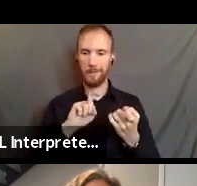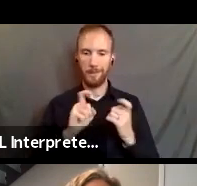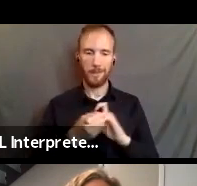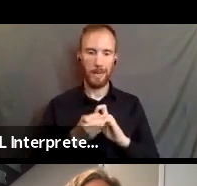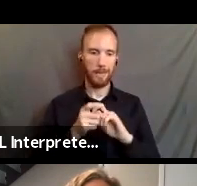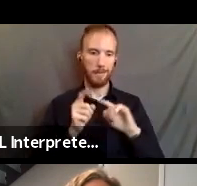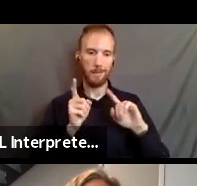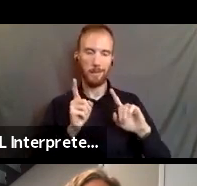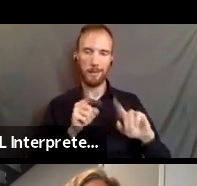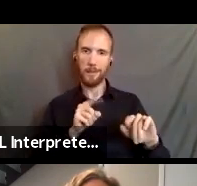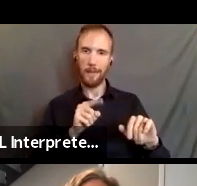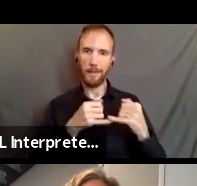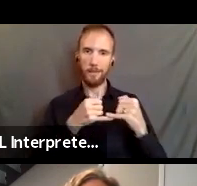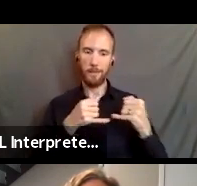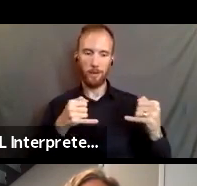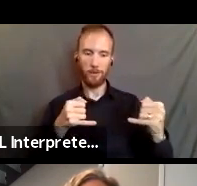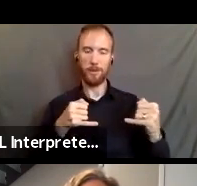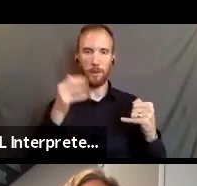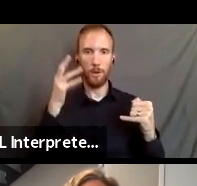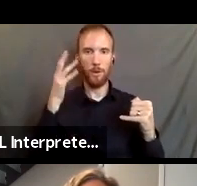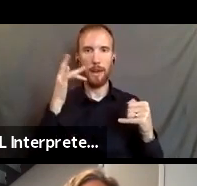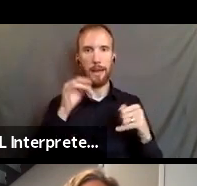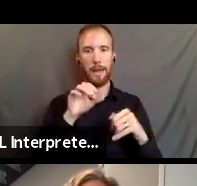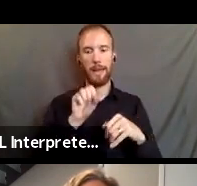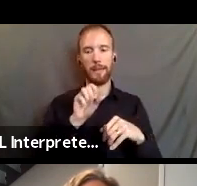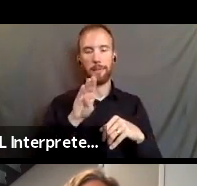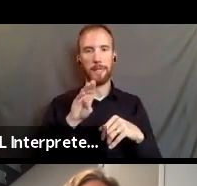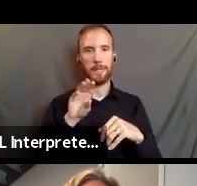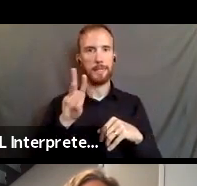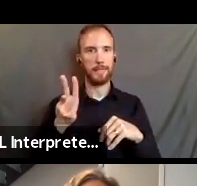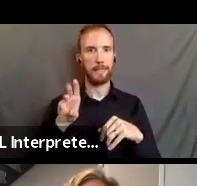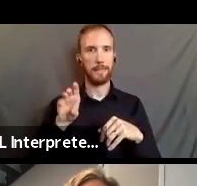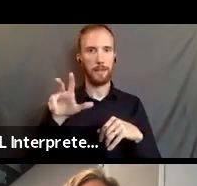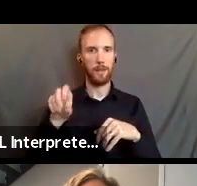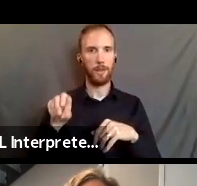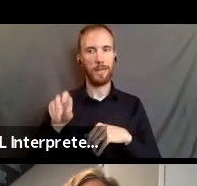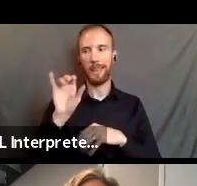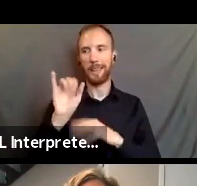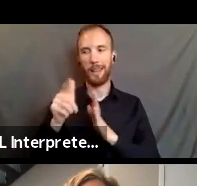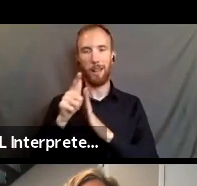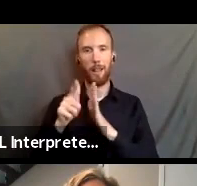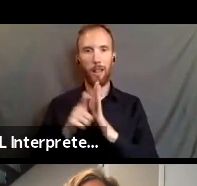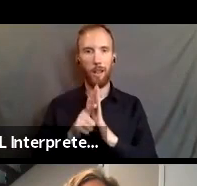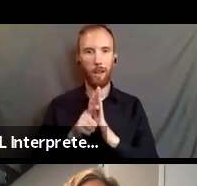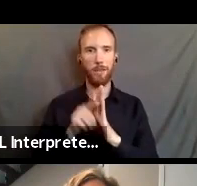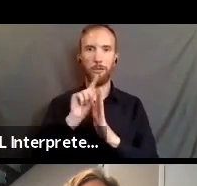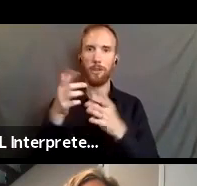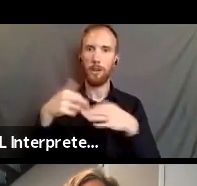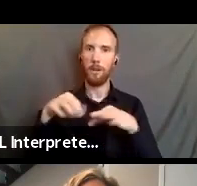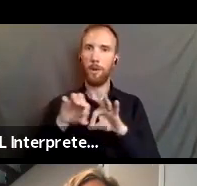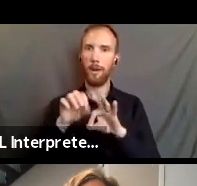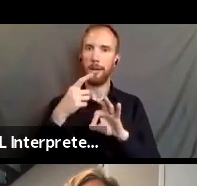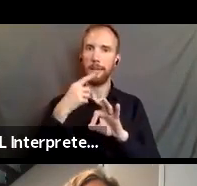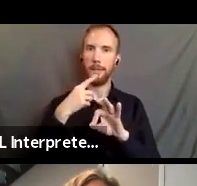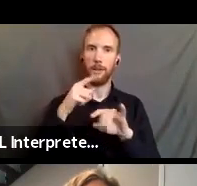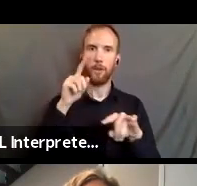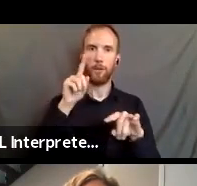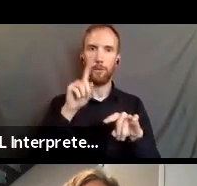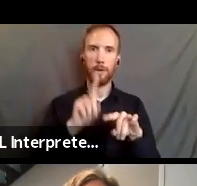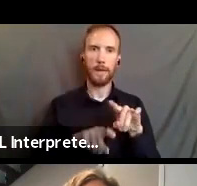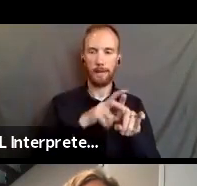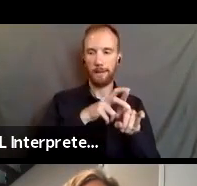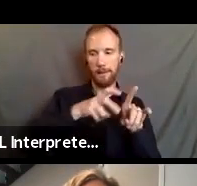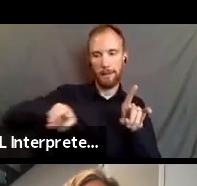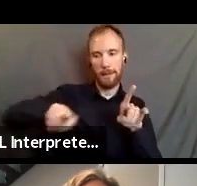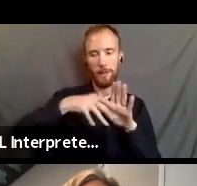630 and sp 630 is an important law right it's this policy that says that we can't move students to a lower performing school as part of a school